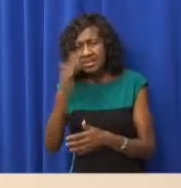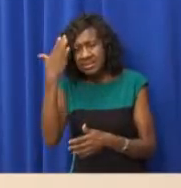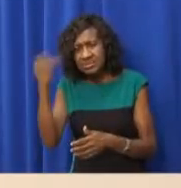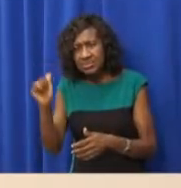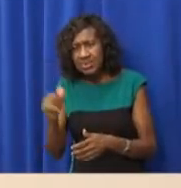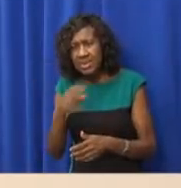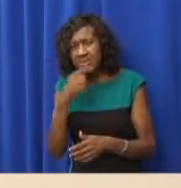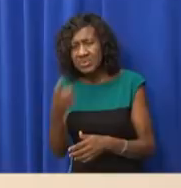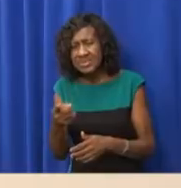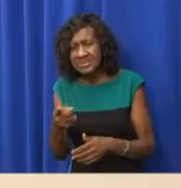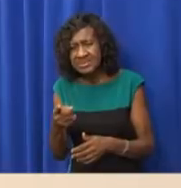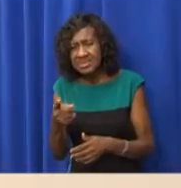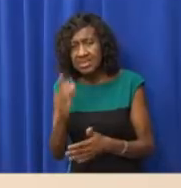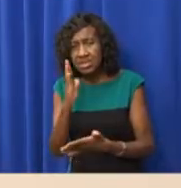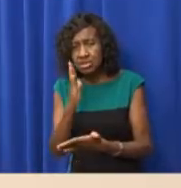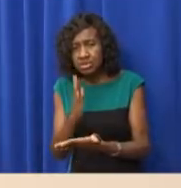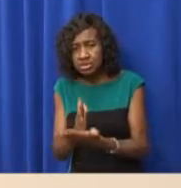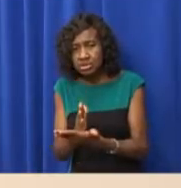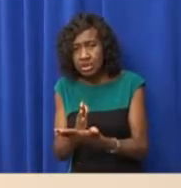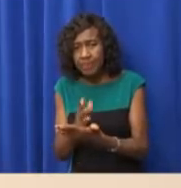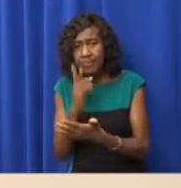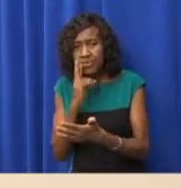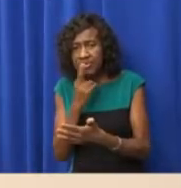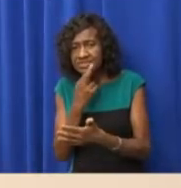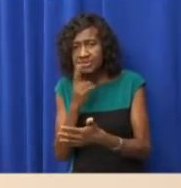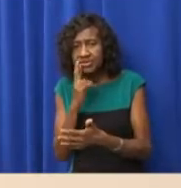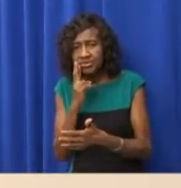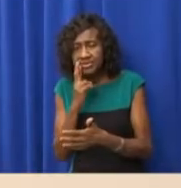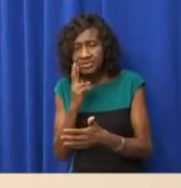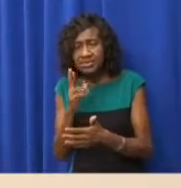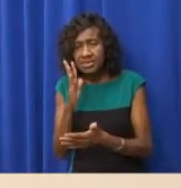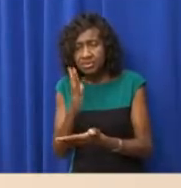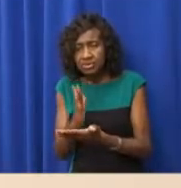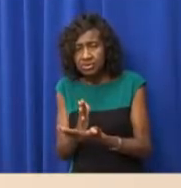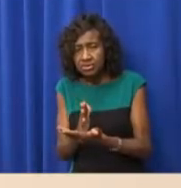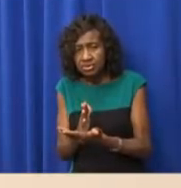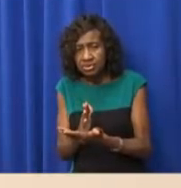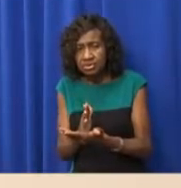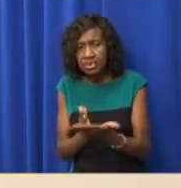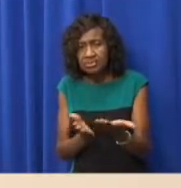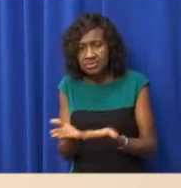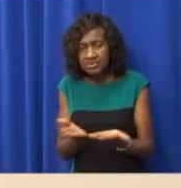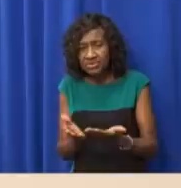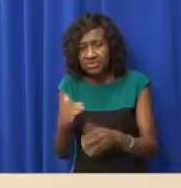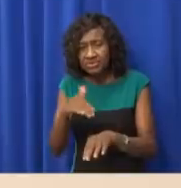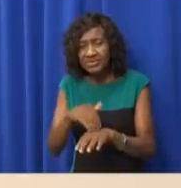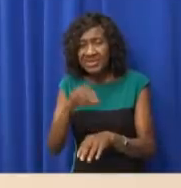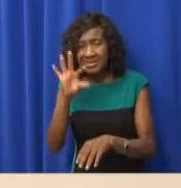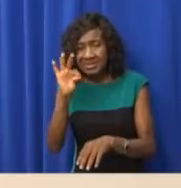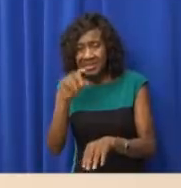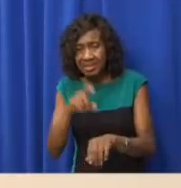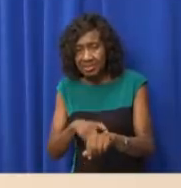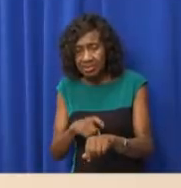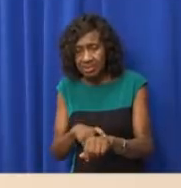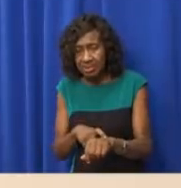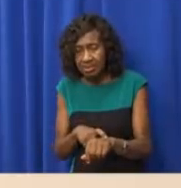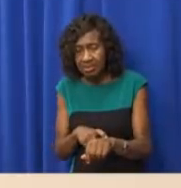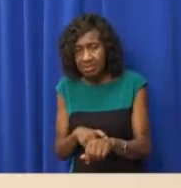sort of insisted that they stop serving at 9 to give people a reasonable time to say their goodbyes